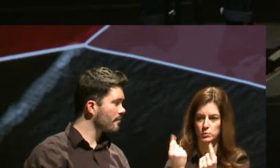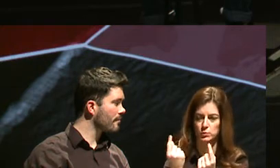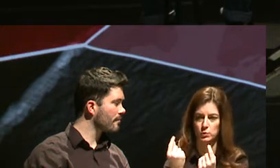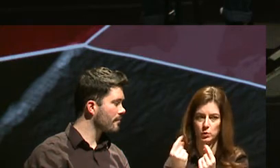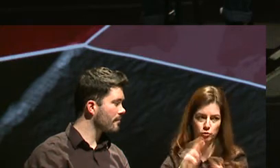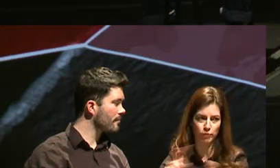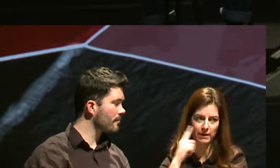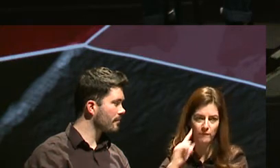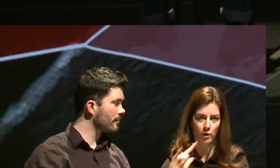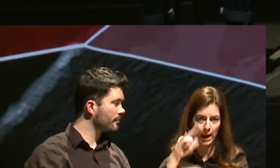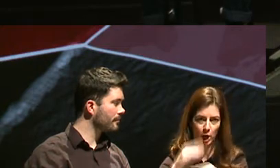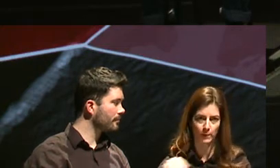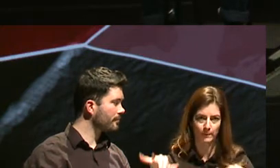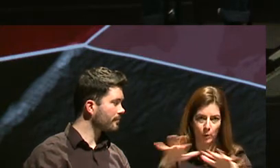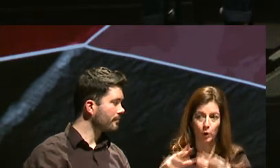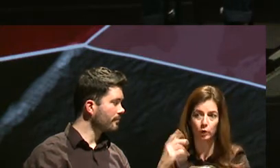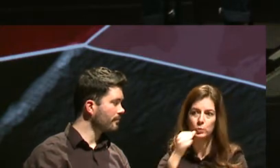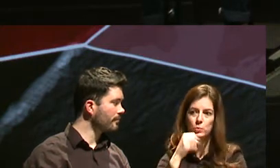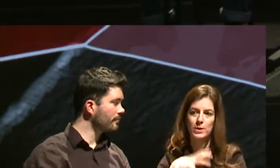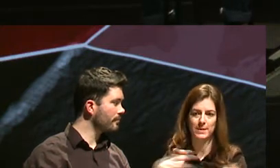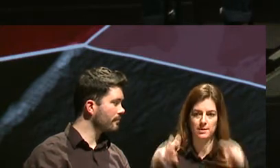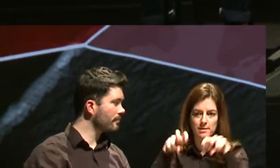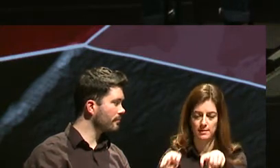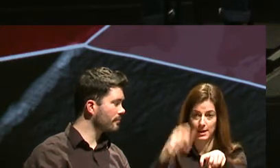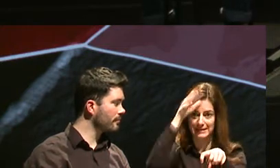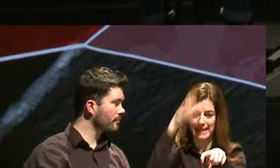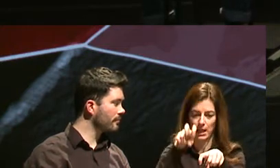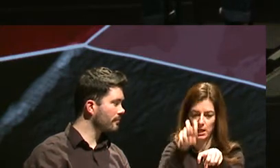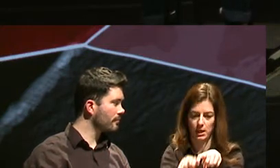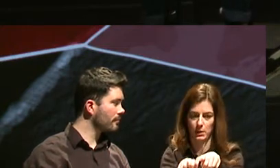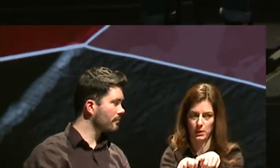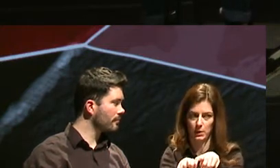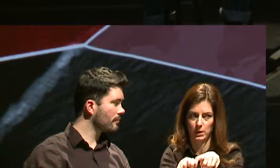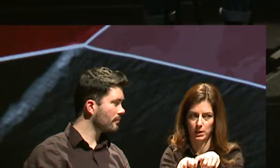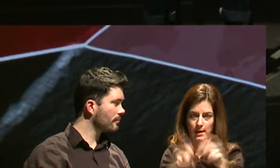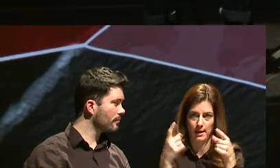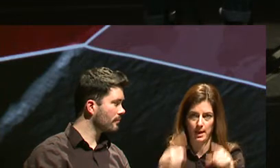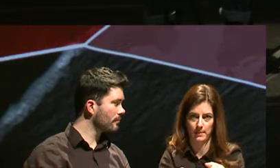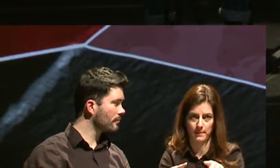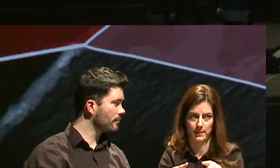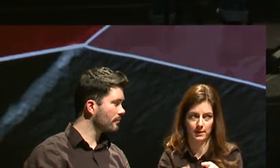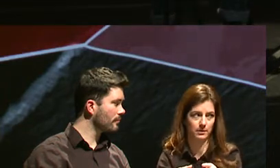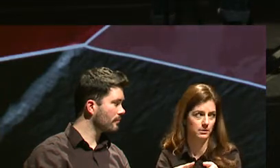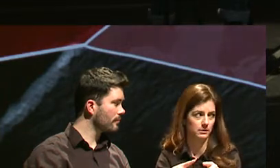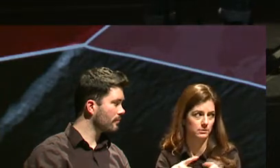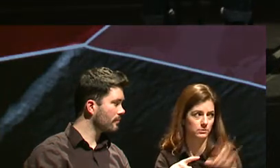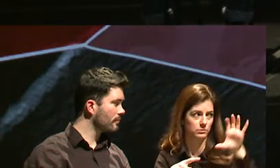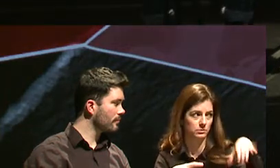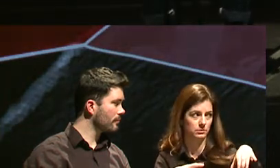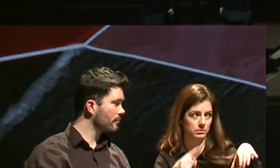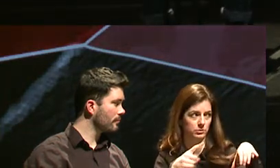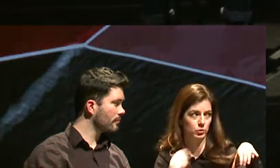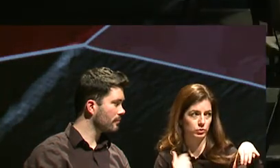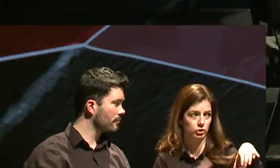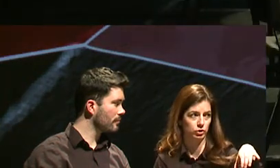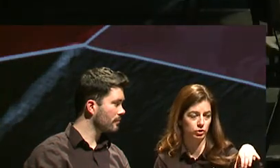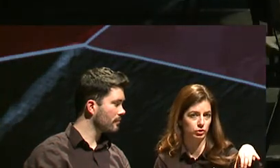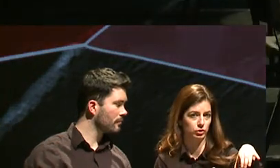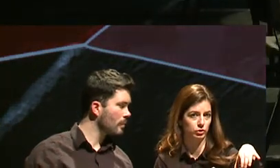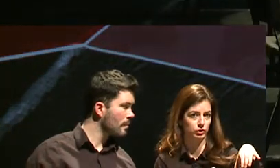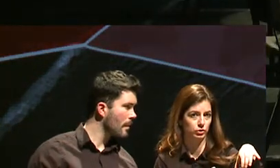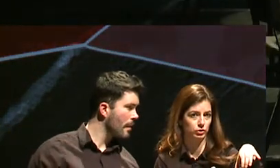back seat between two women. Then they get to the checkpoint. One. Two.